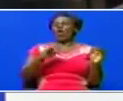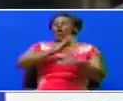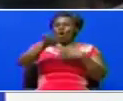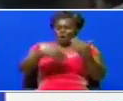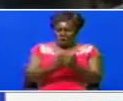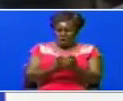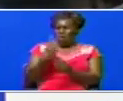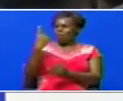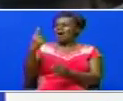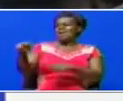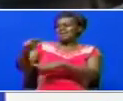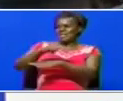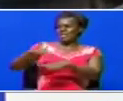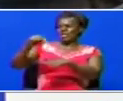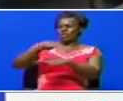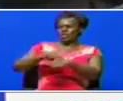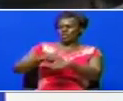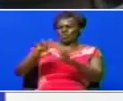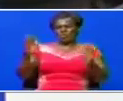one republic.